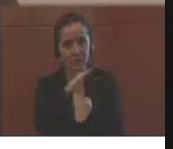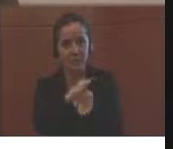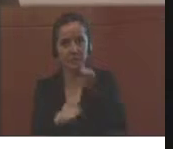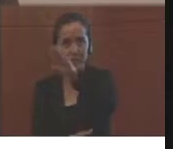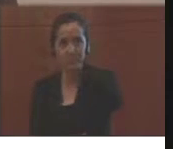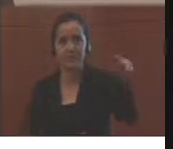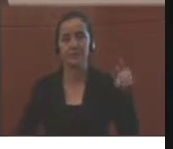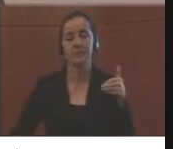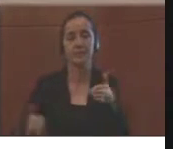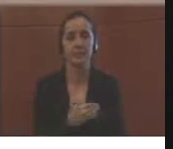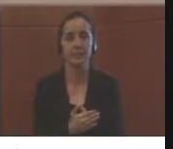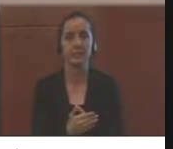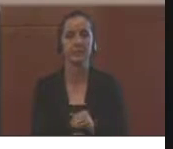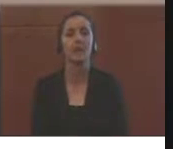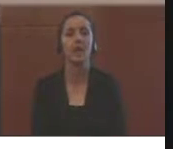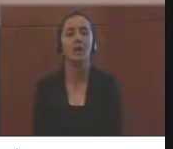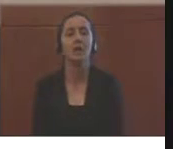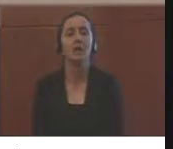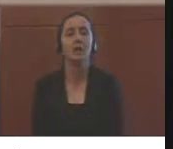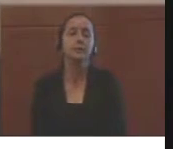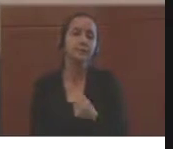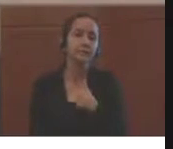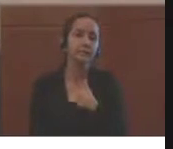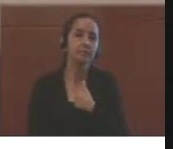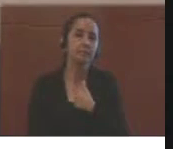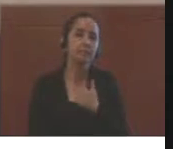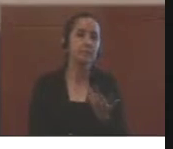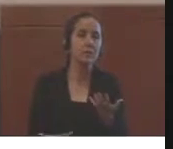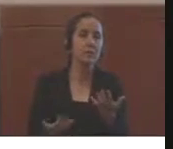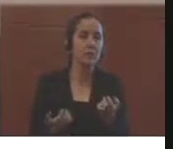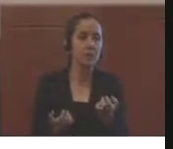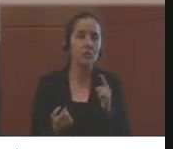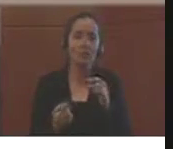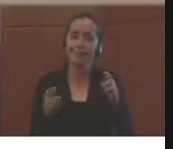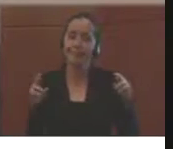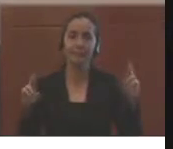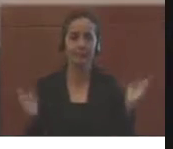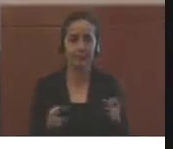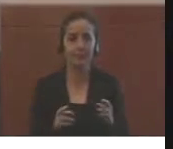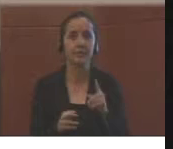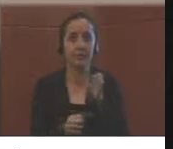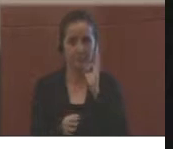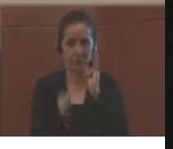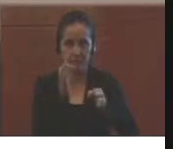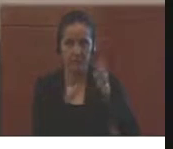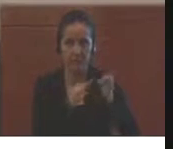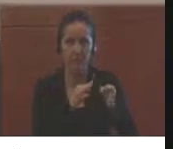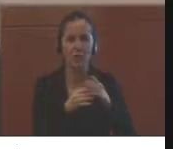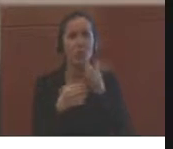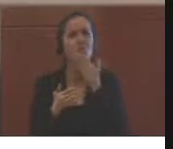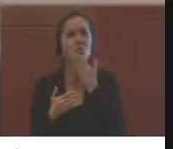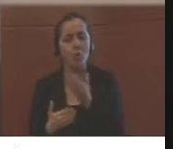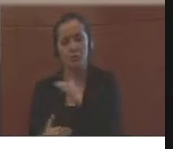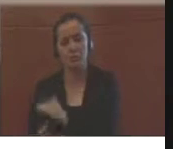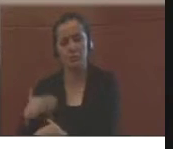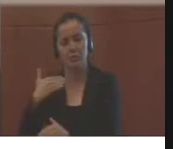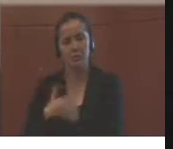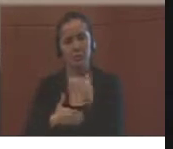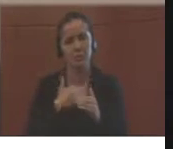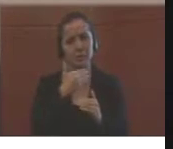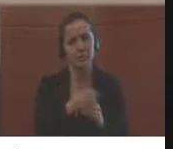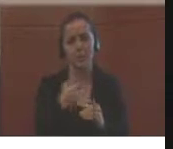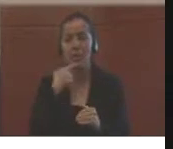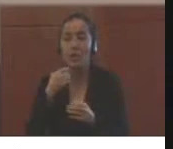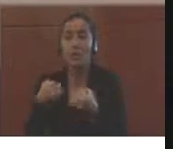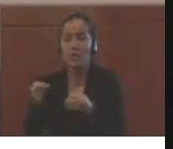Thank you very much, Mrs. Wallström, and I would like to refer very quickly to the process that we